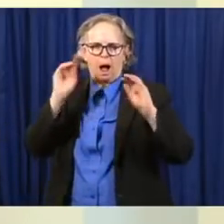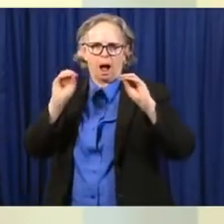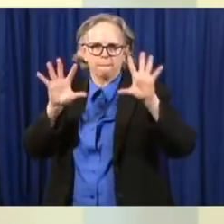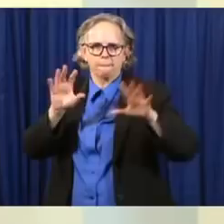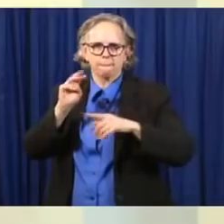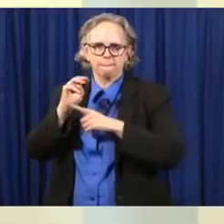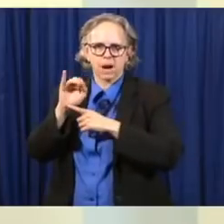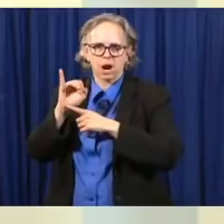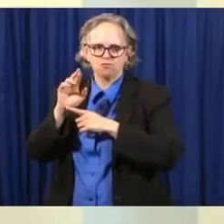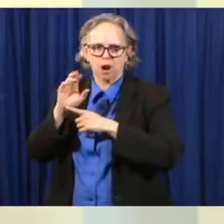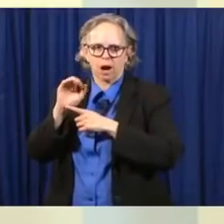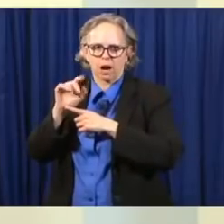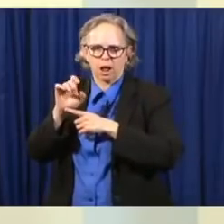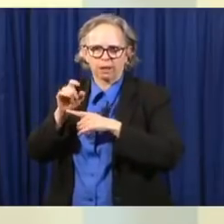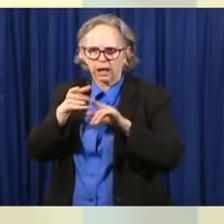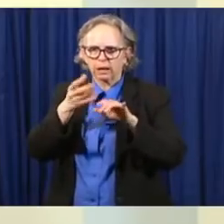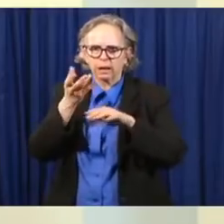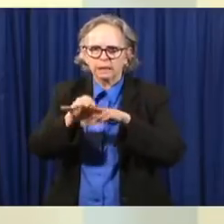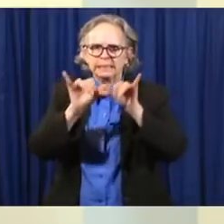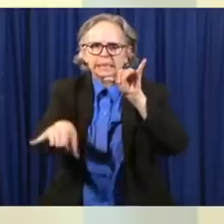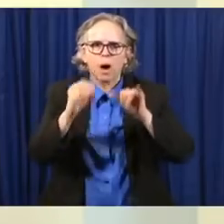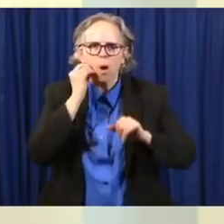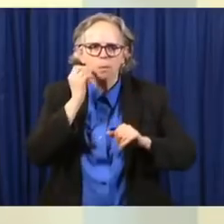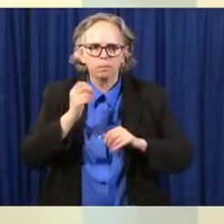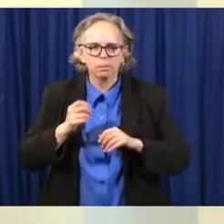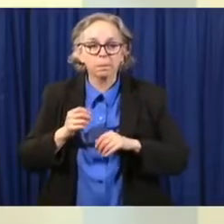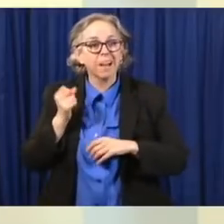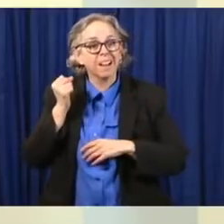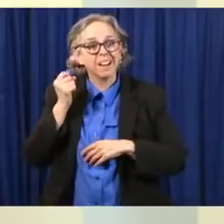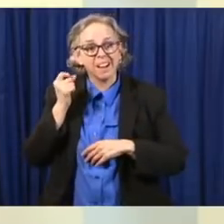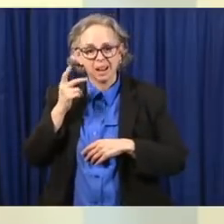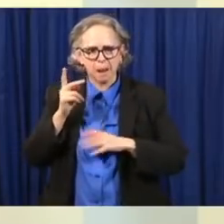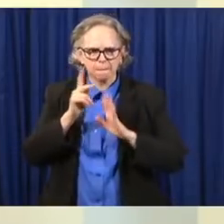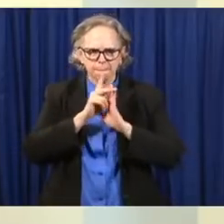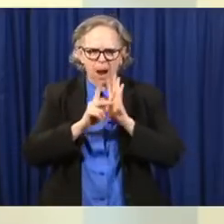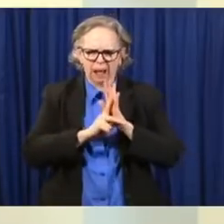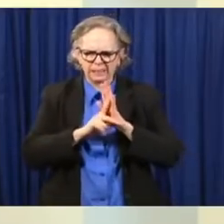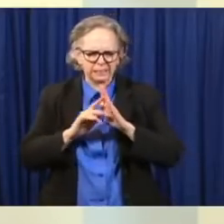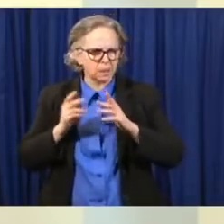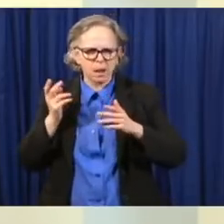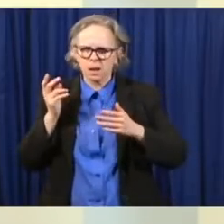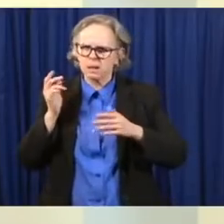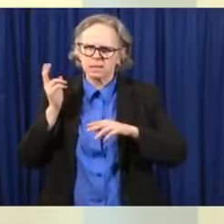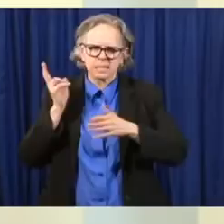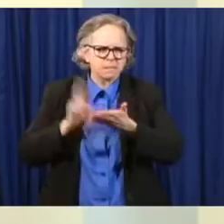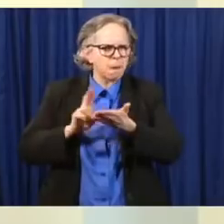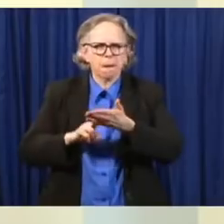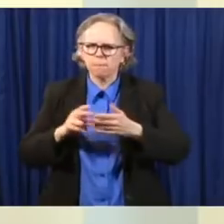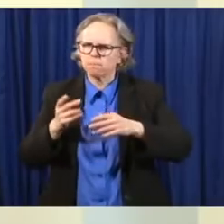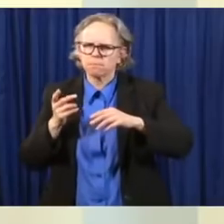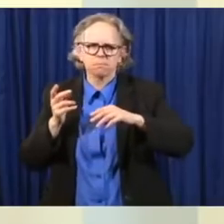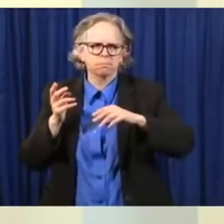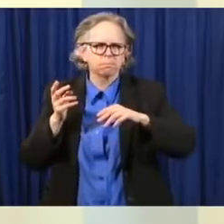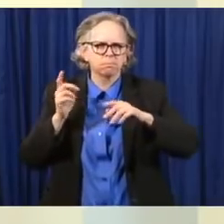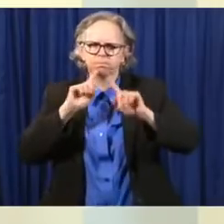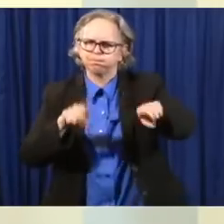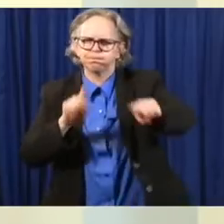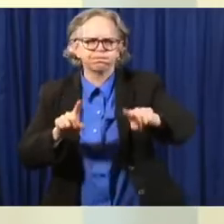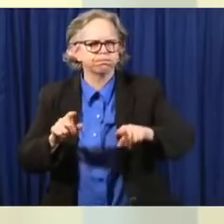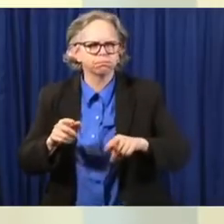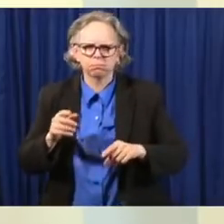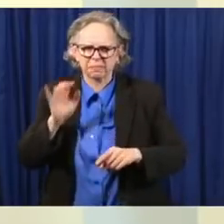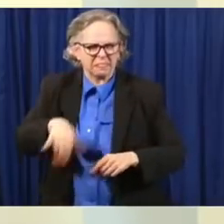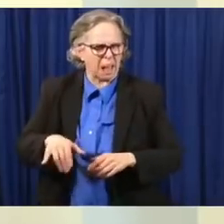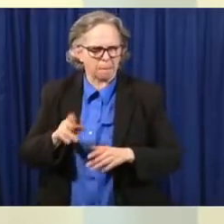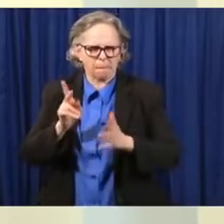But those policies were made boom, boom, boom. And you couldn't get, these are very hard things to get in the weeds on. Now with some time,